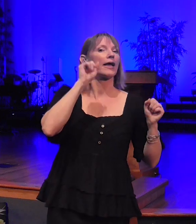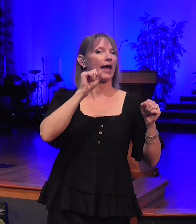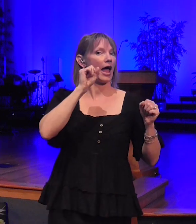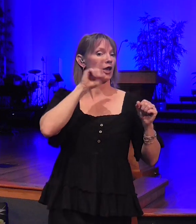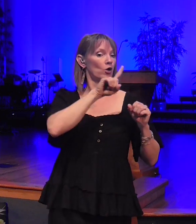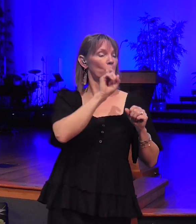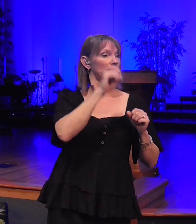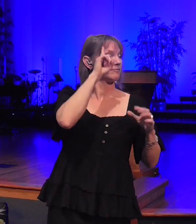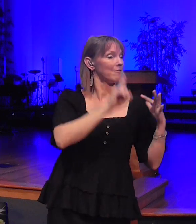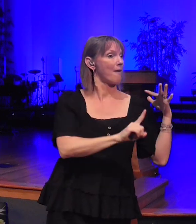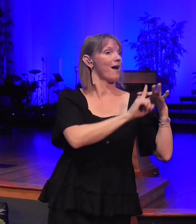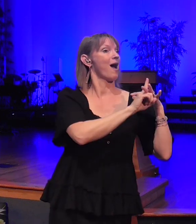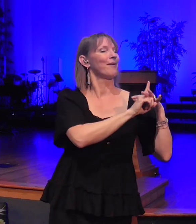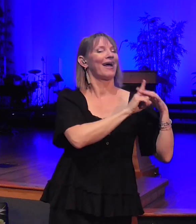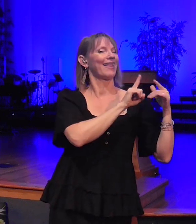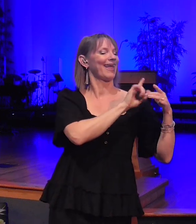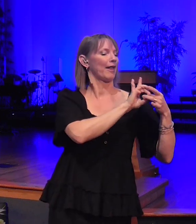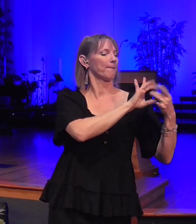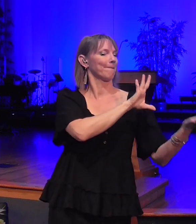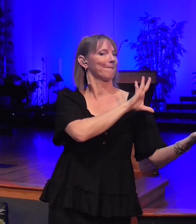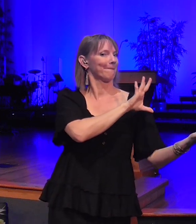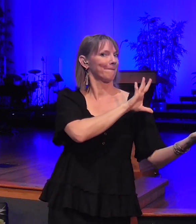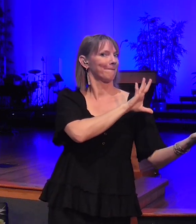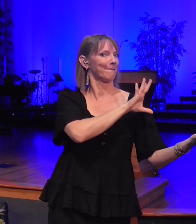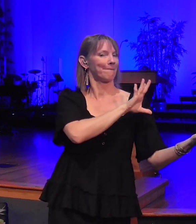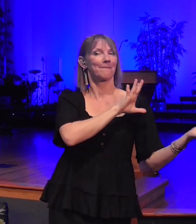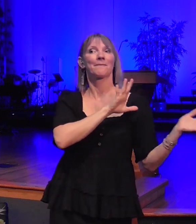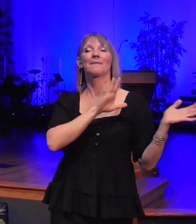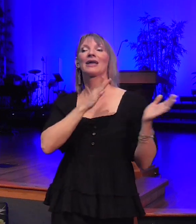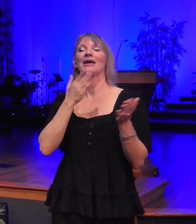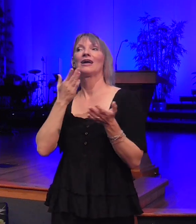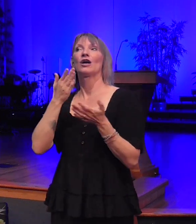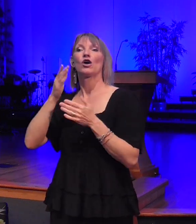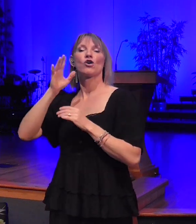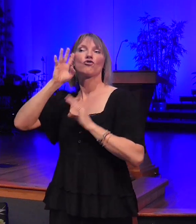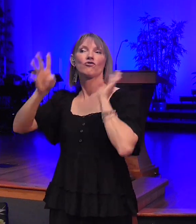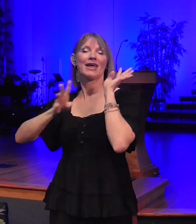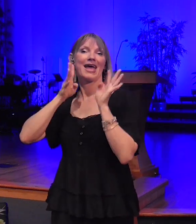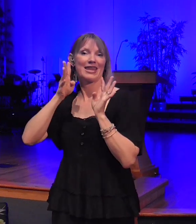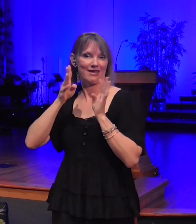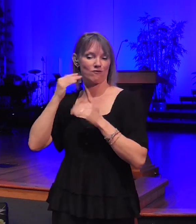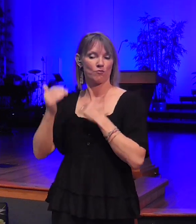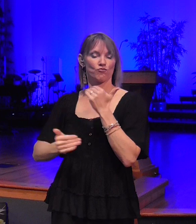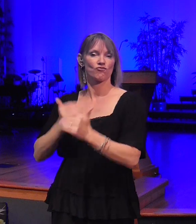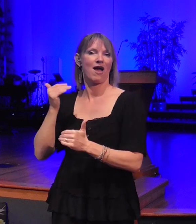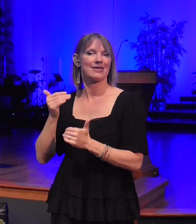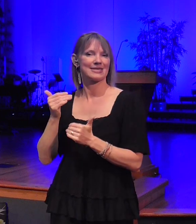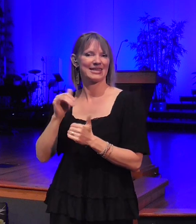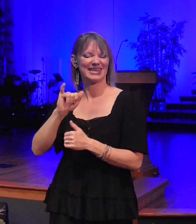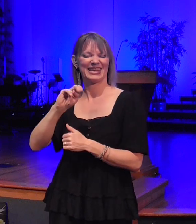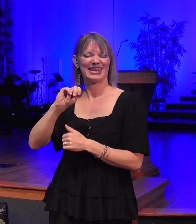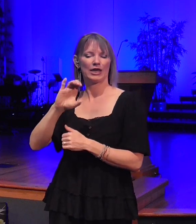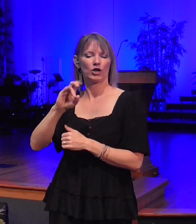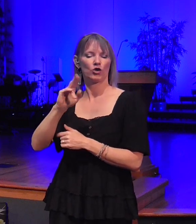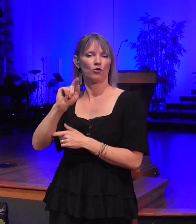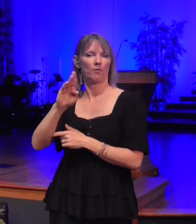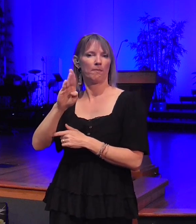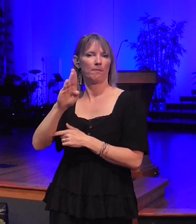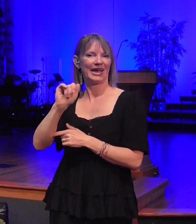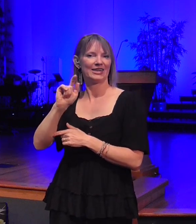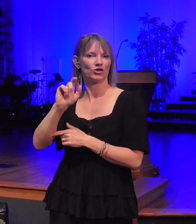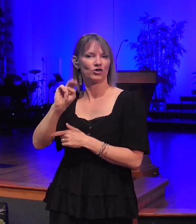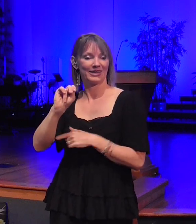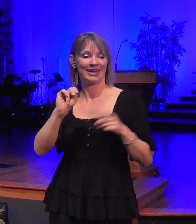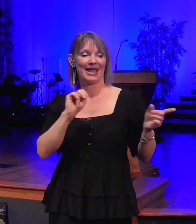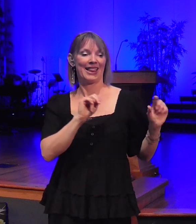forgets and lets them go. And this thing in the creative process called incubation happens. It's where the little mind lets go and the